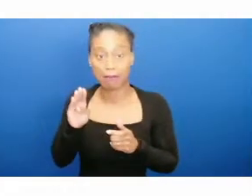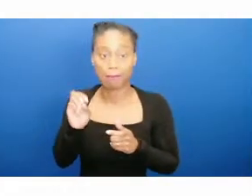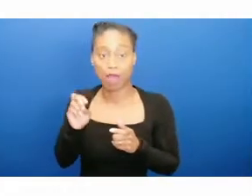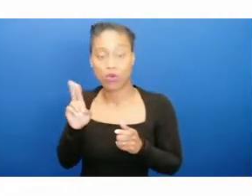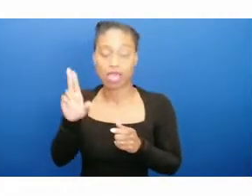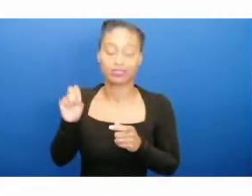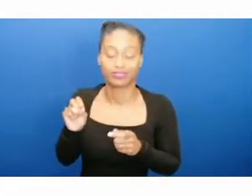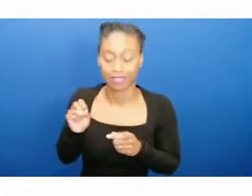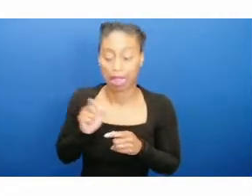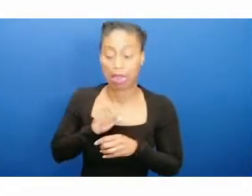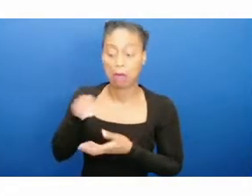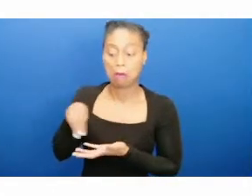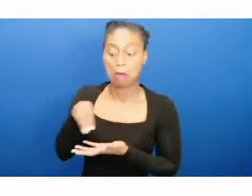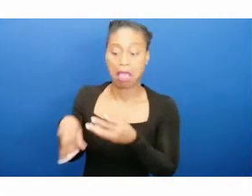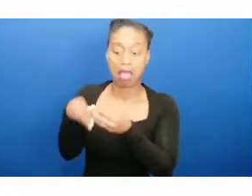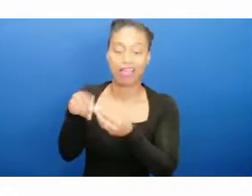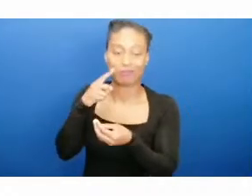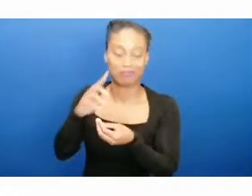having.